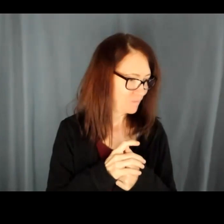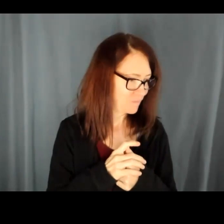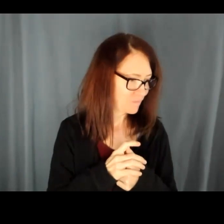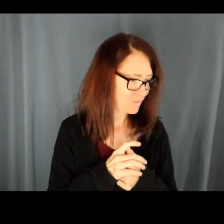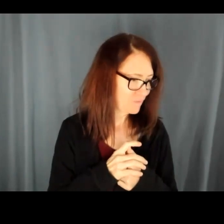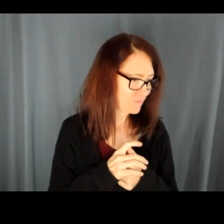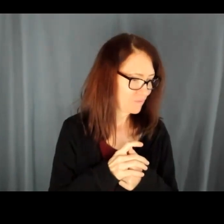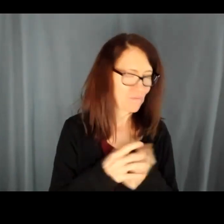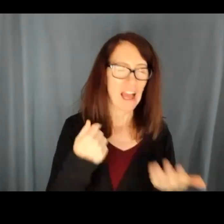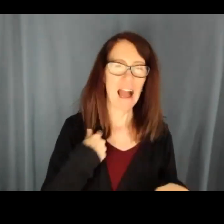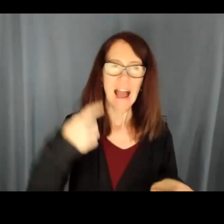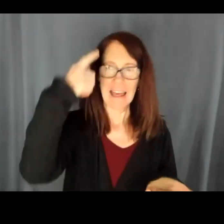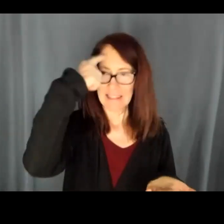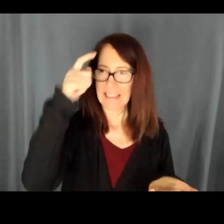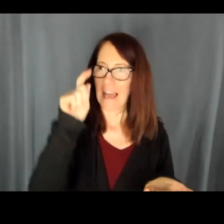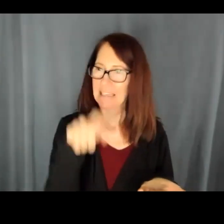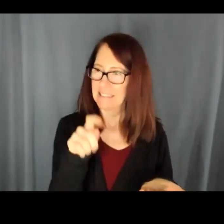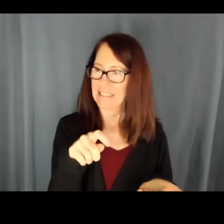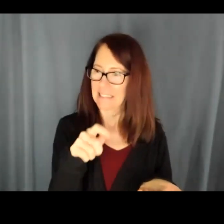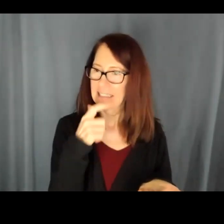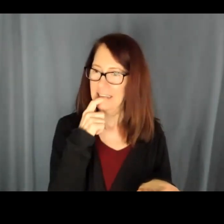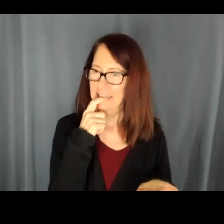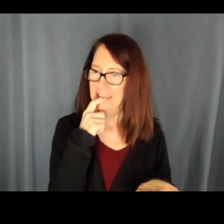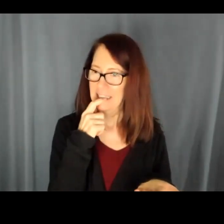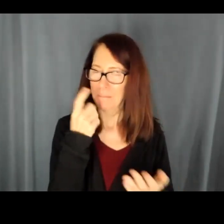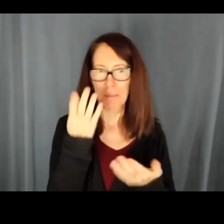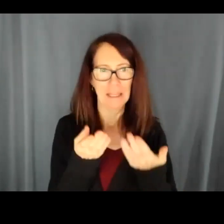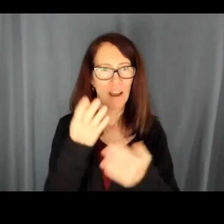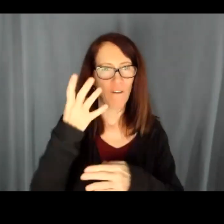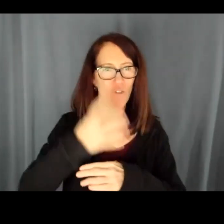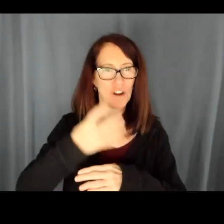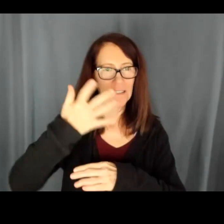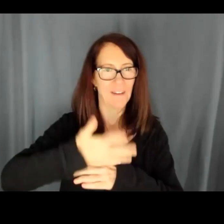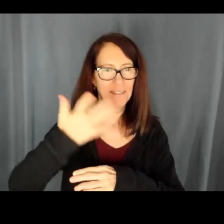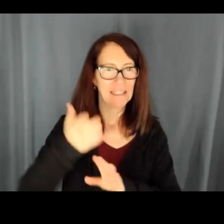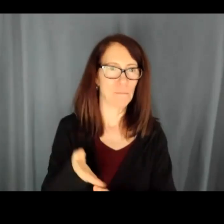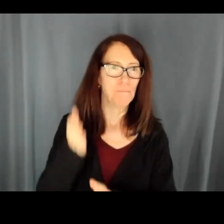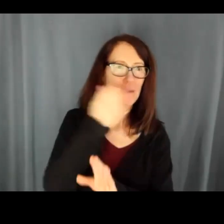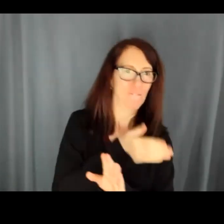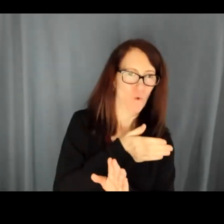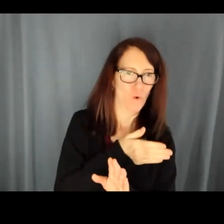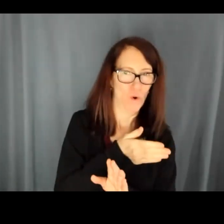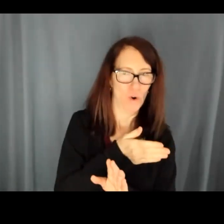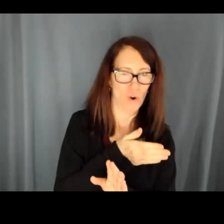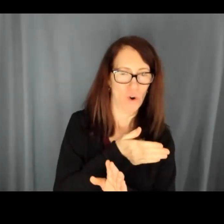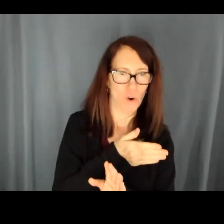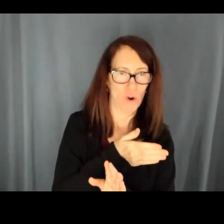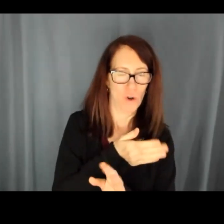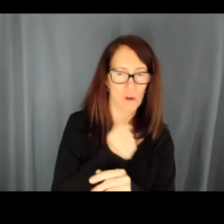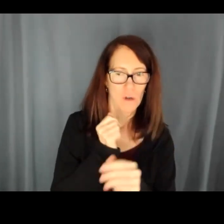I would need it, 4 or 5 days before. So we could,